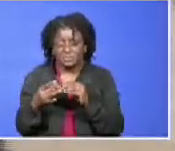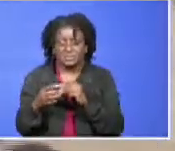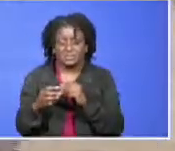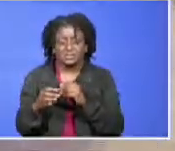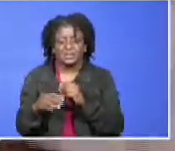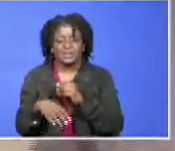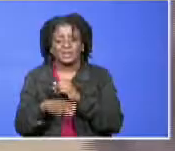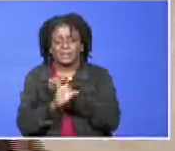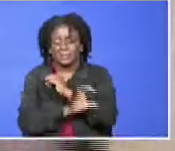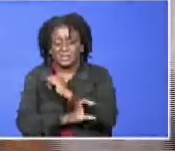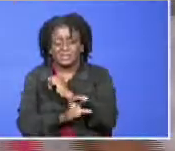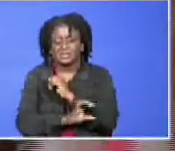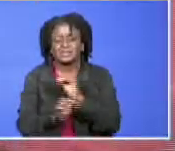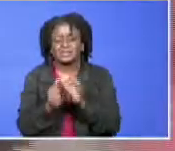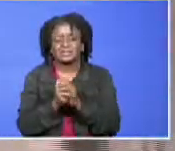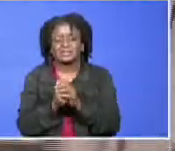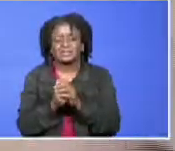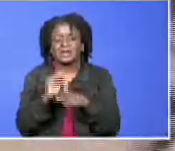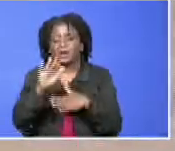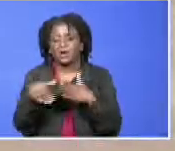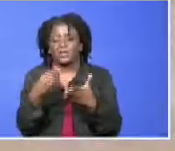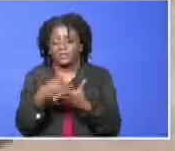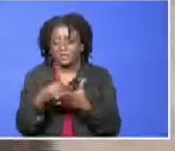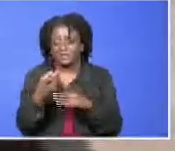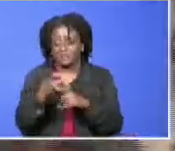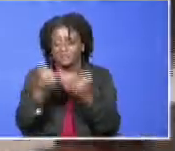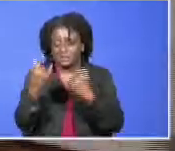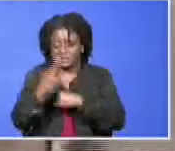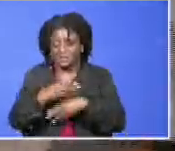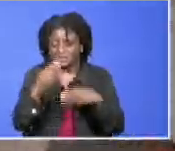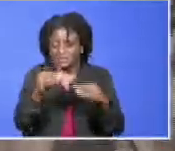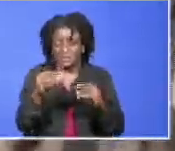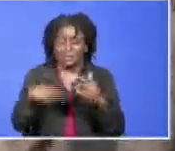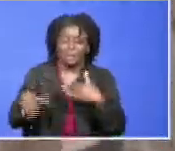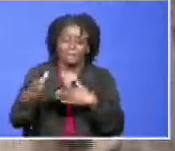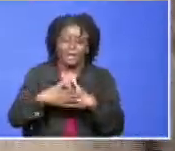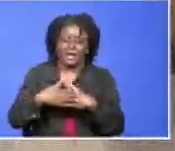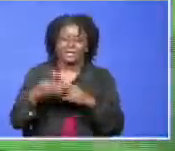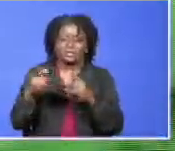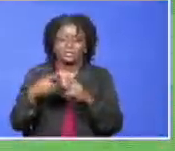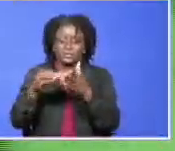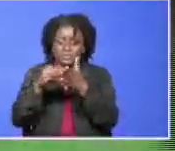you're wondering, all of the proceeds from today's sales go back into the pockets